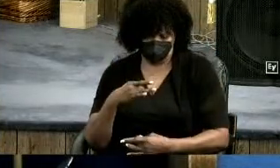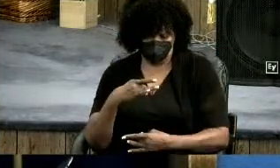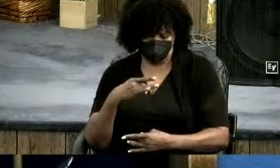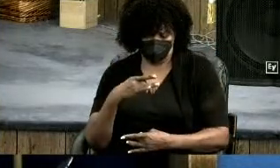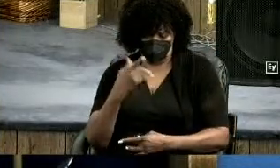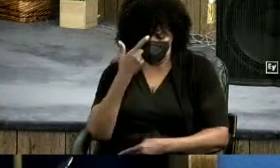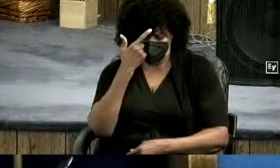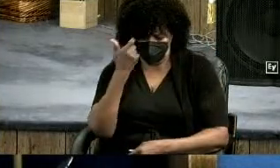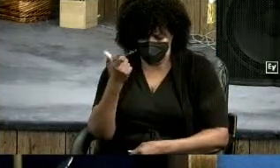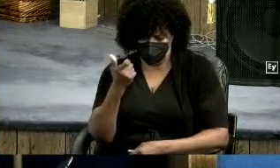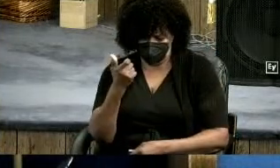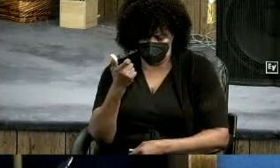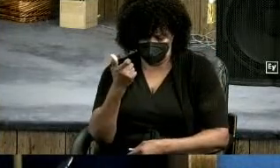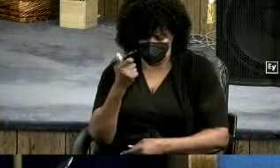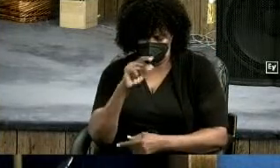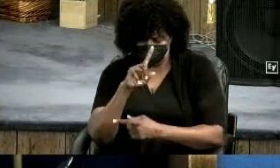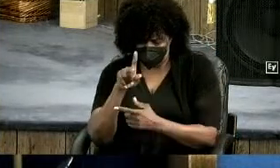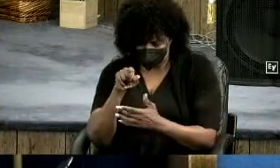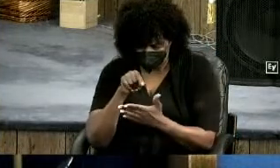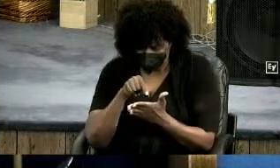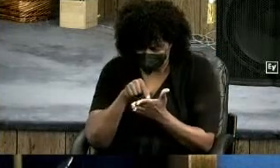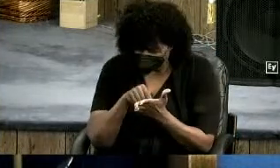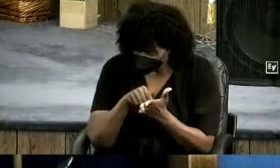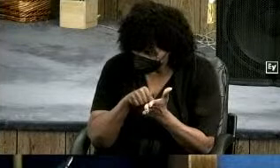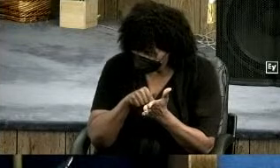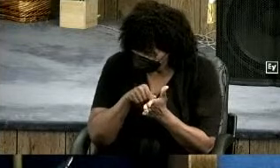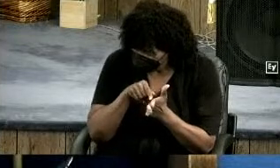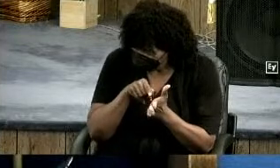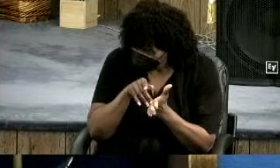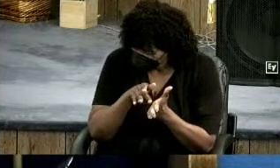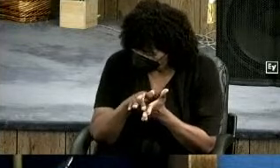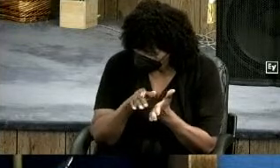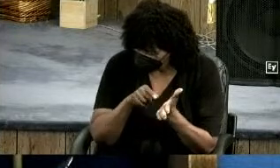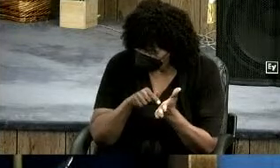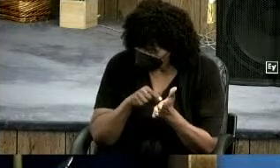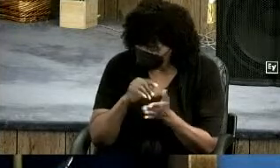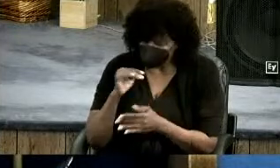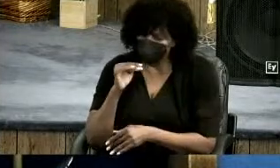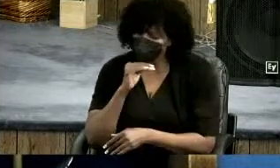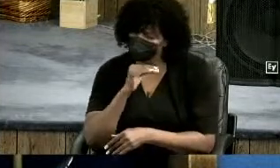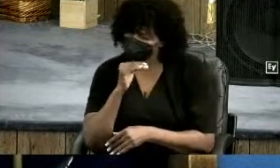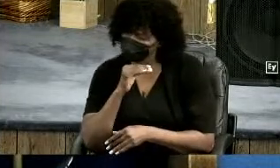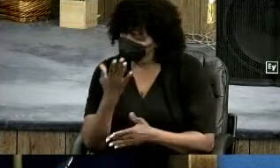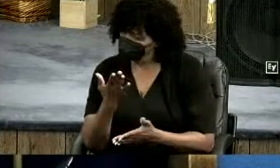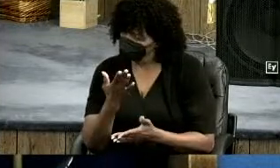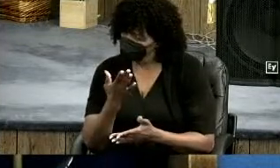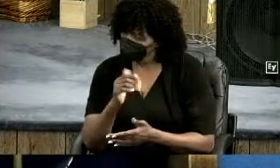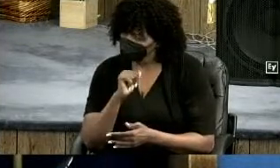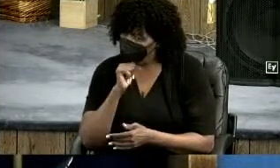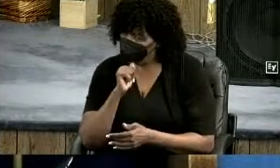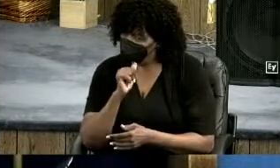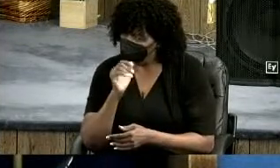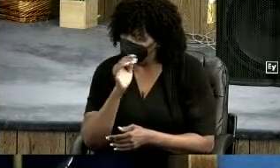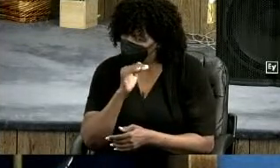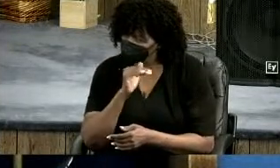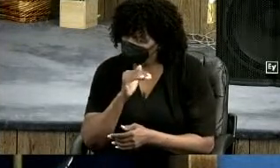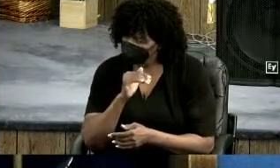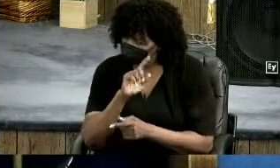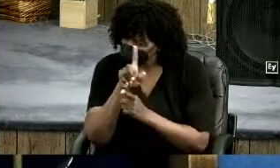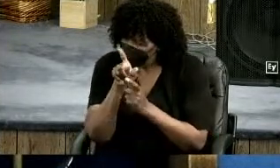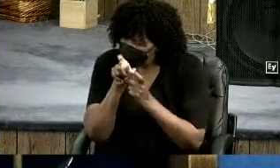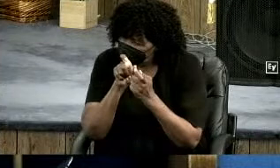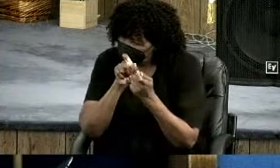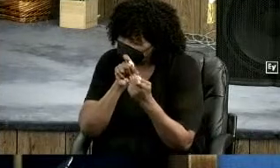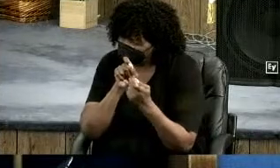of how detailed the Bible is. See, if something that's a lie, they got to be vague. But they told you the month. This